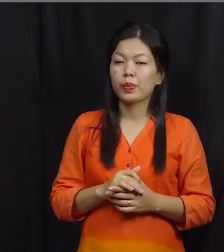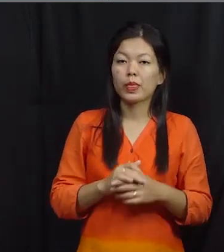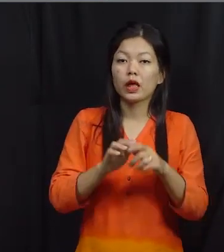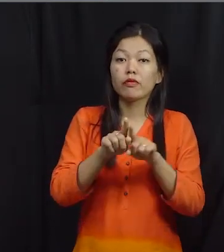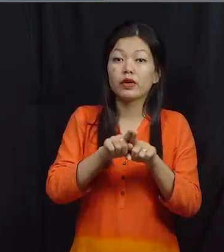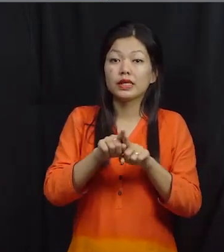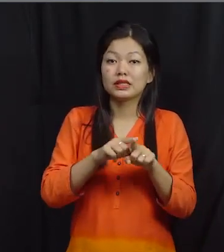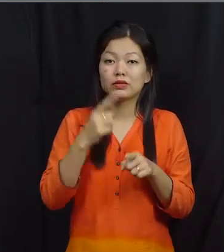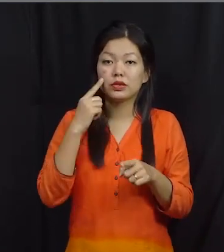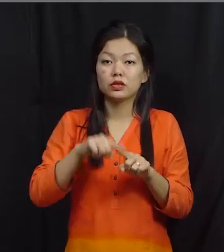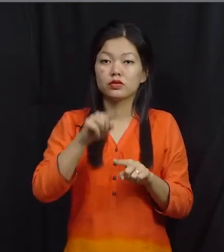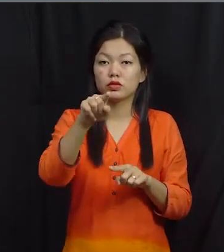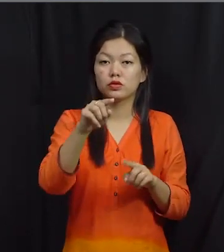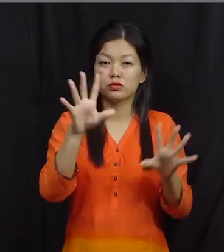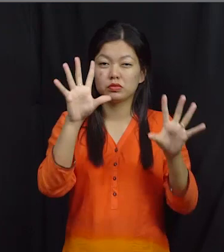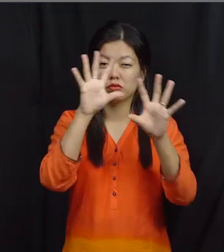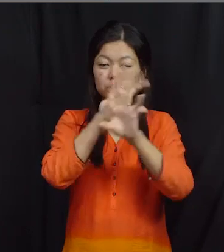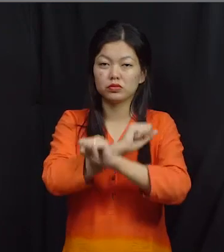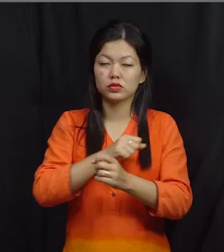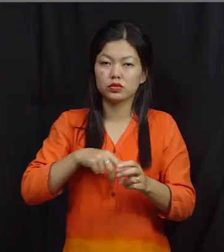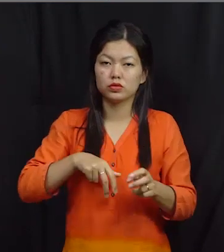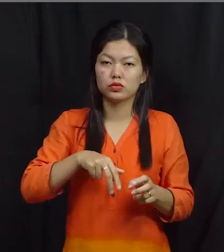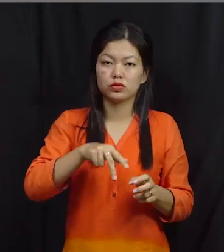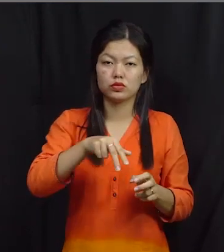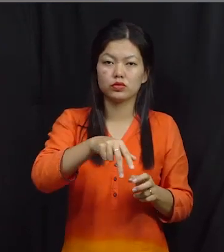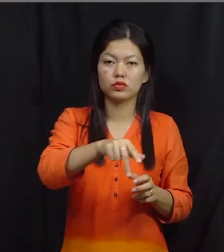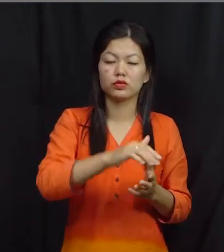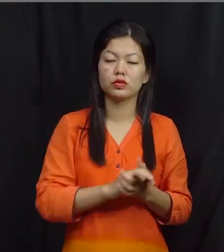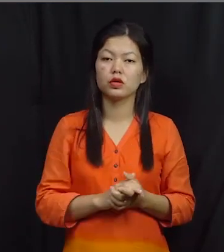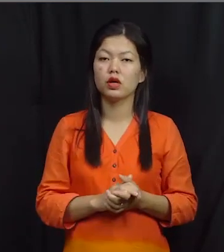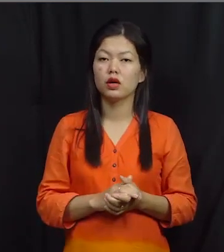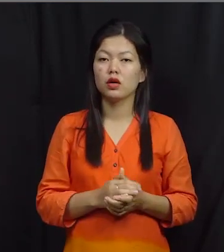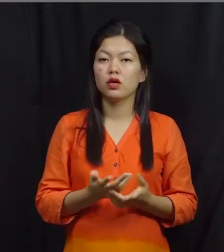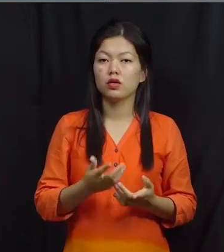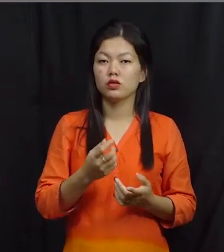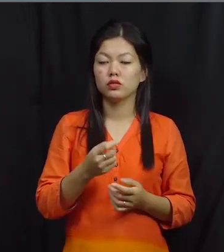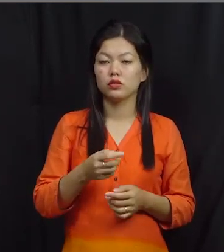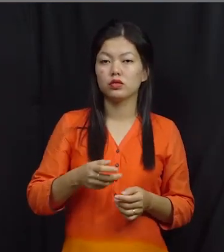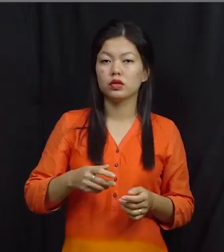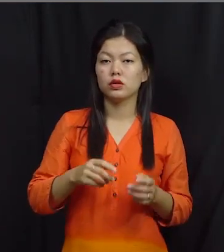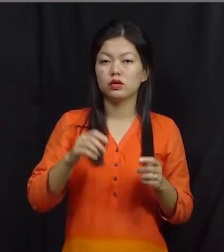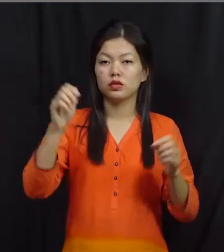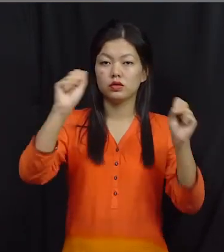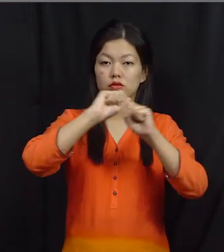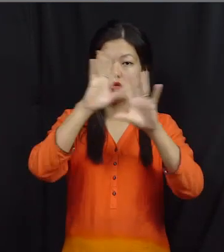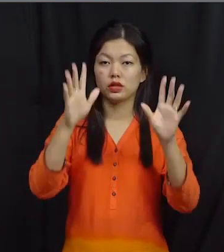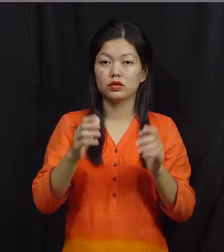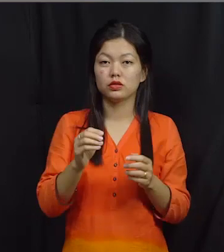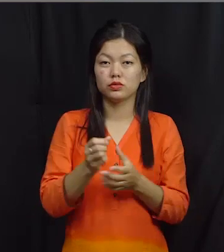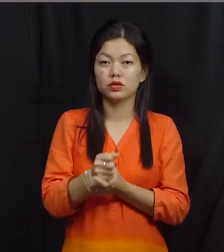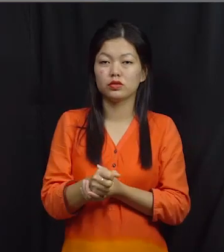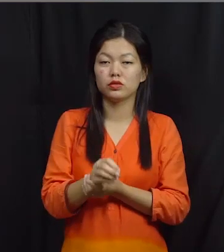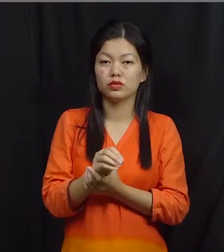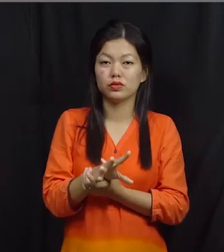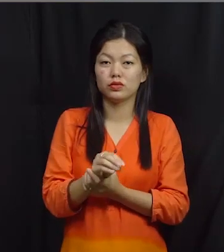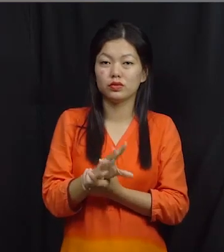in the dark and then you don't have a torch or any form of light with you, and then you are totally blind, then you